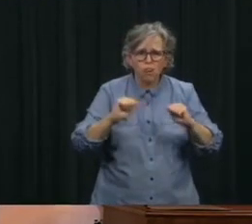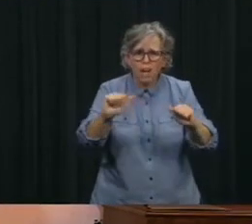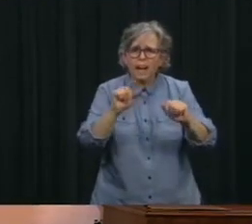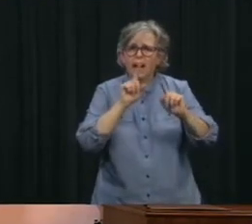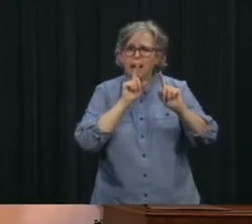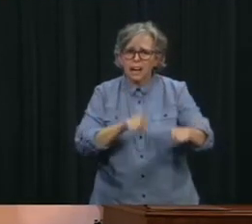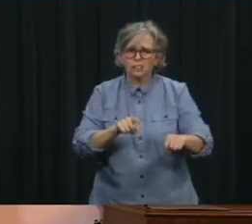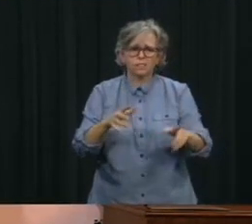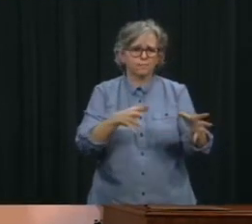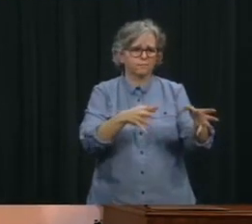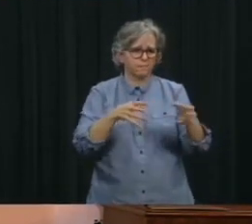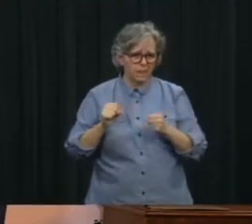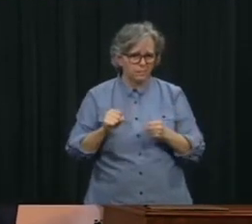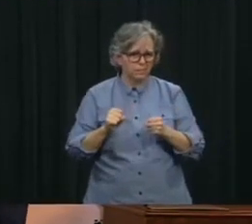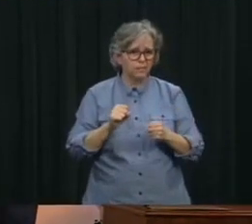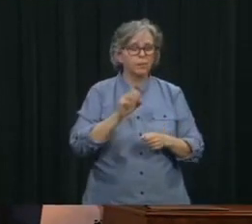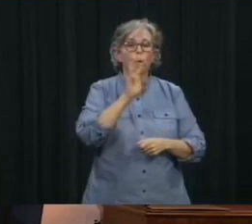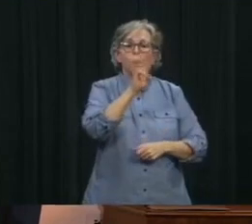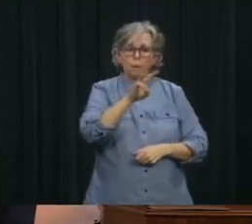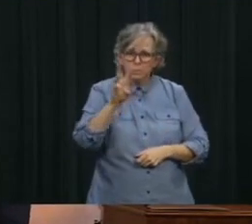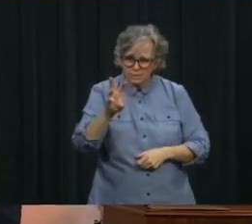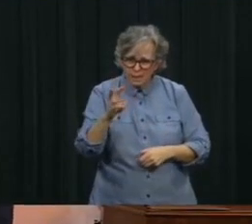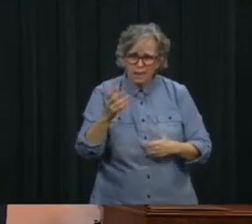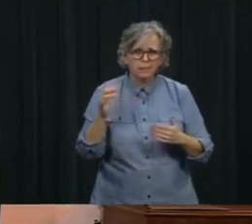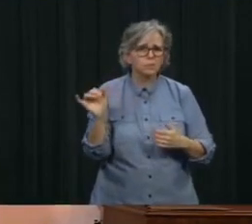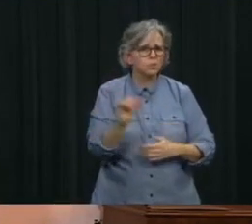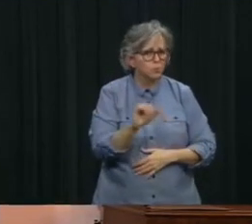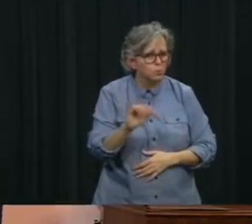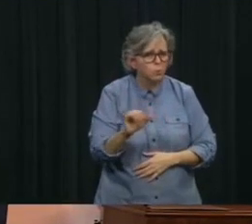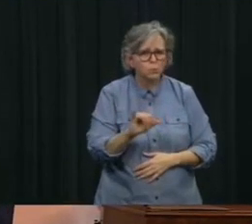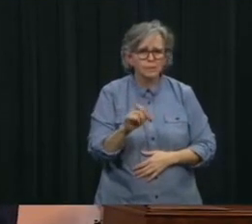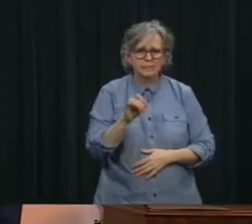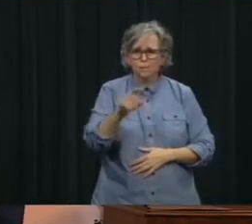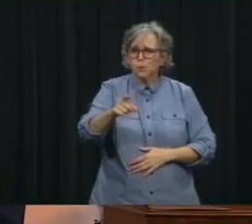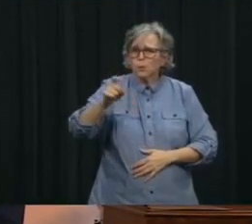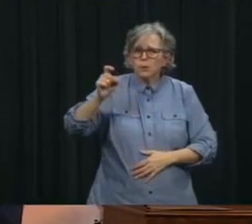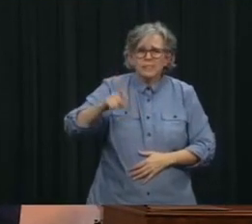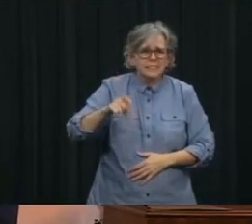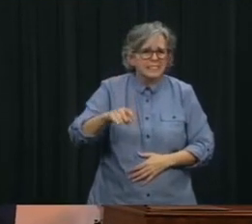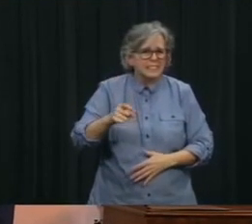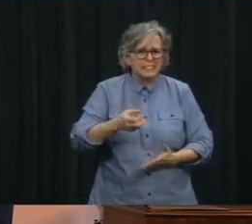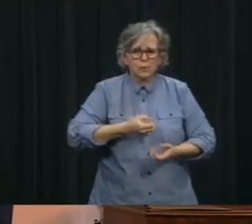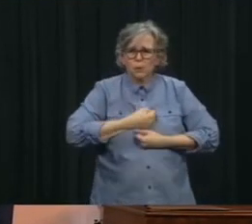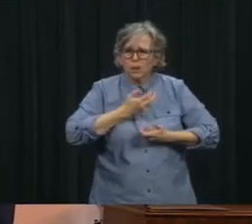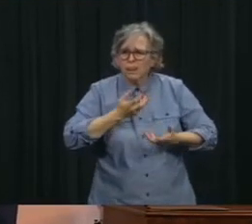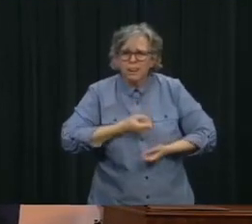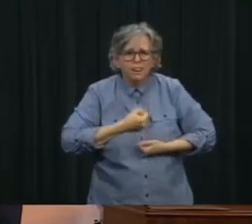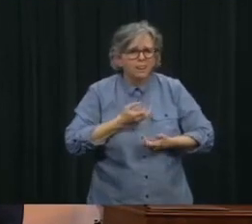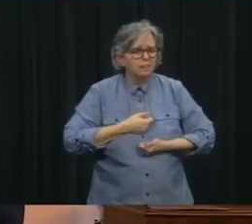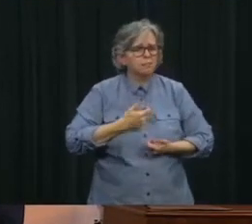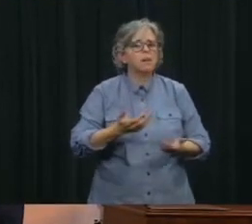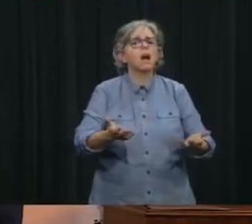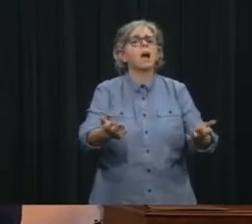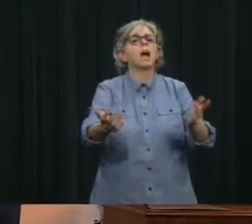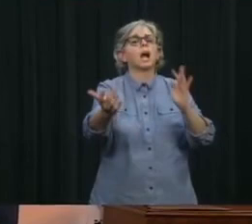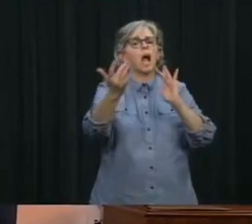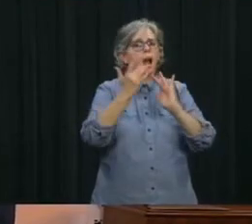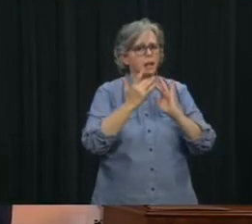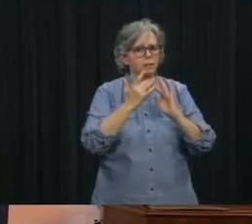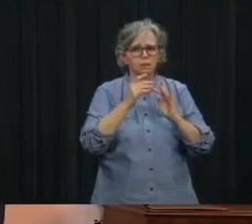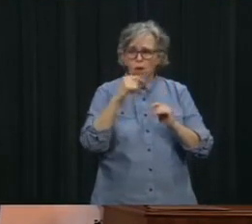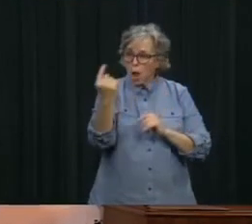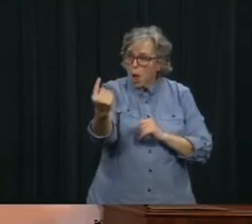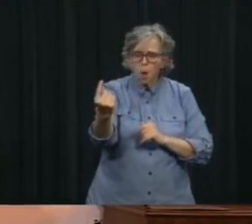might be worries you have, and you can reach out if you feel you need to talk to someone. We're not alone. We're physical distancing. We're not